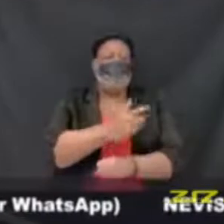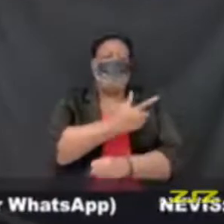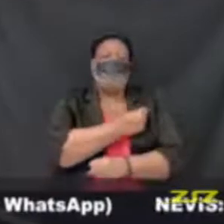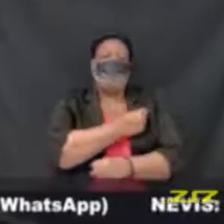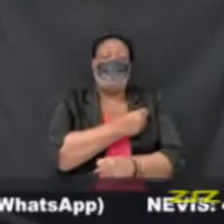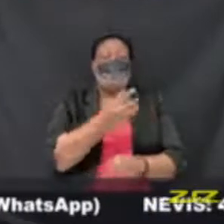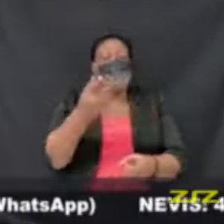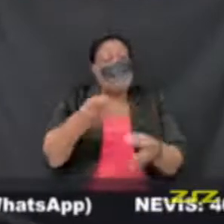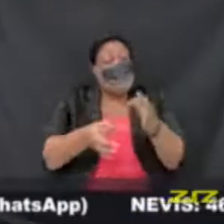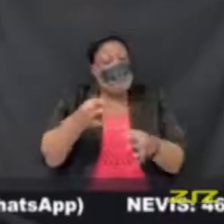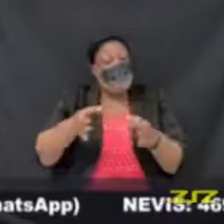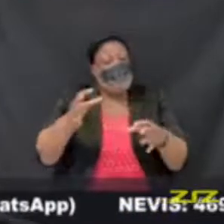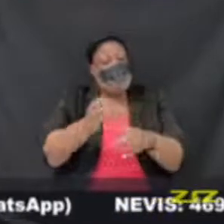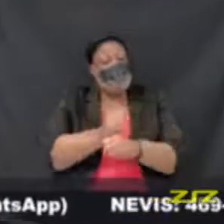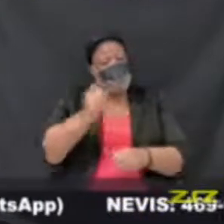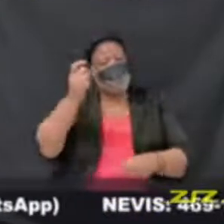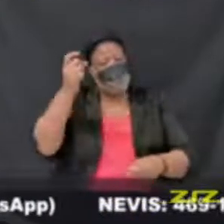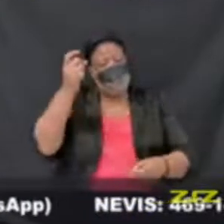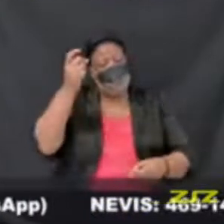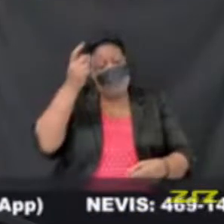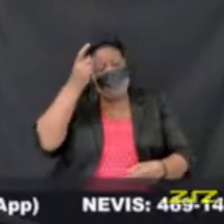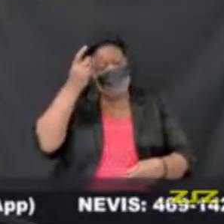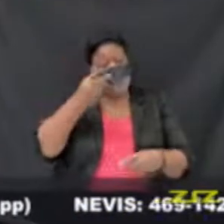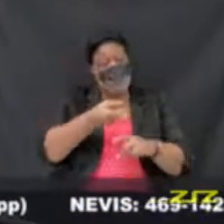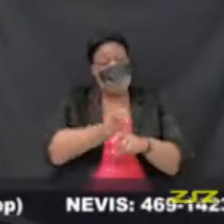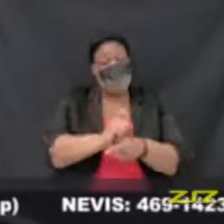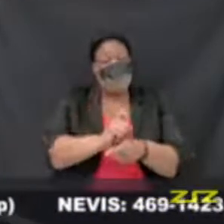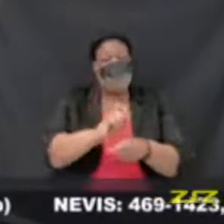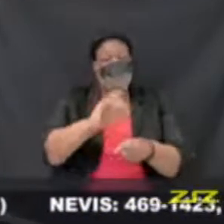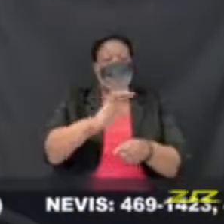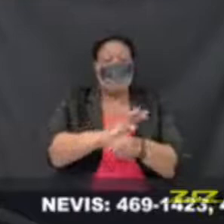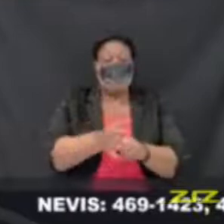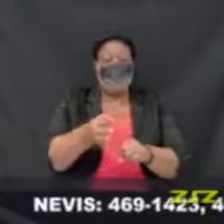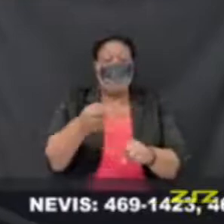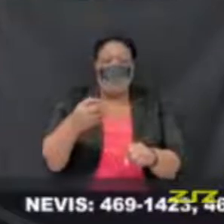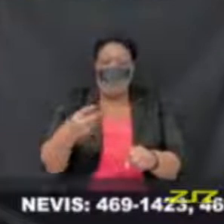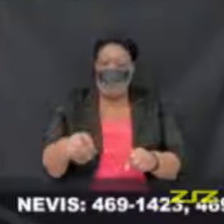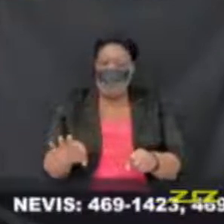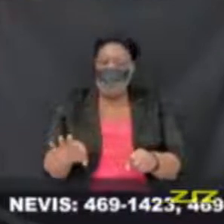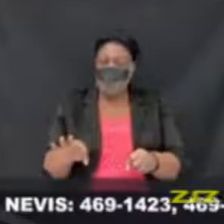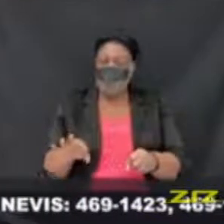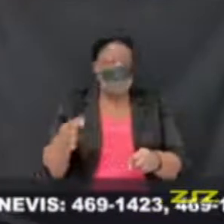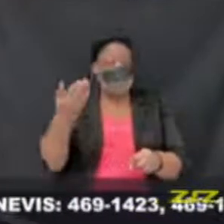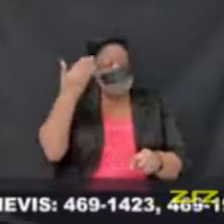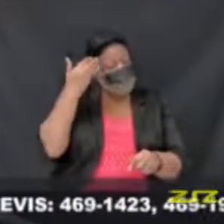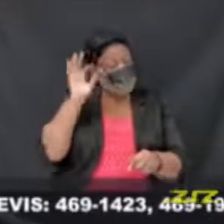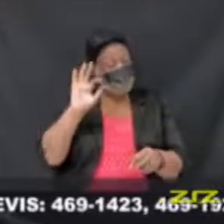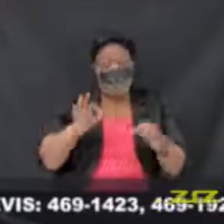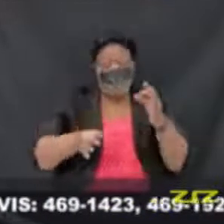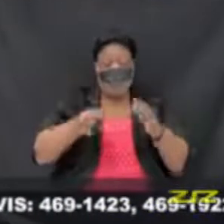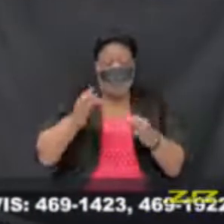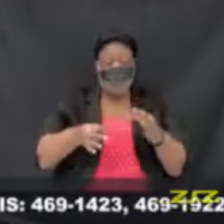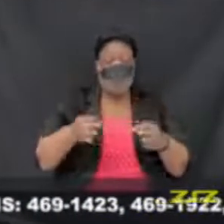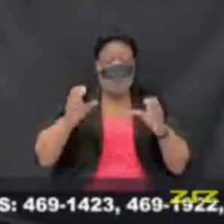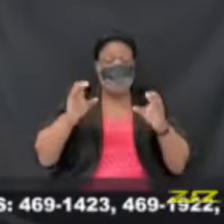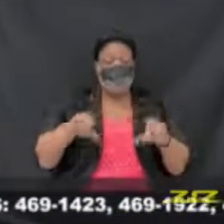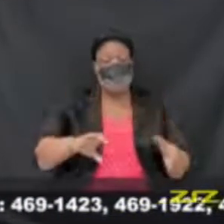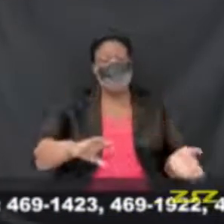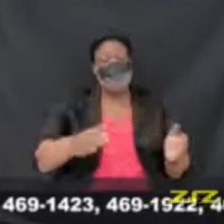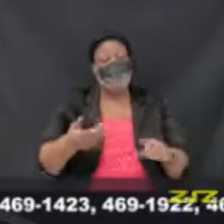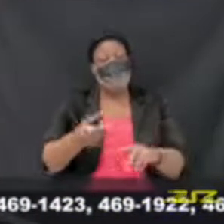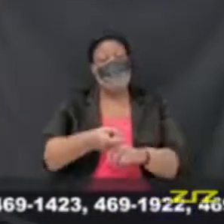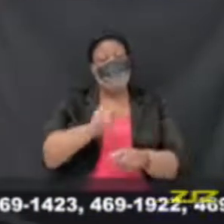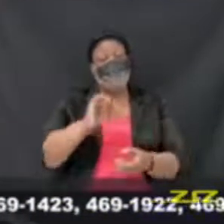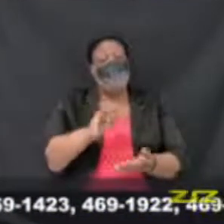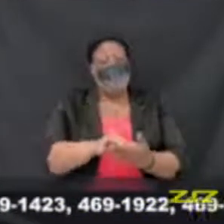survive the night with those pre-existing conditions. And so that is why you need to go forward and get